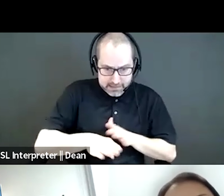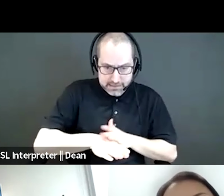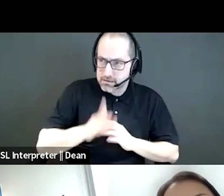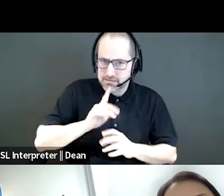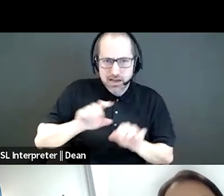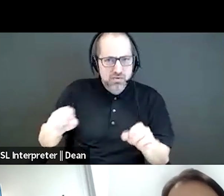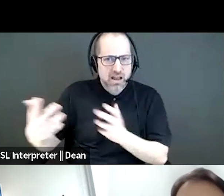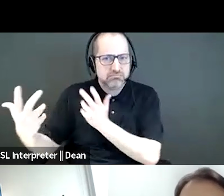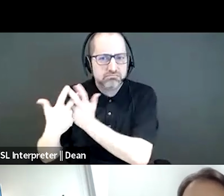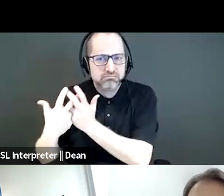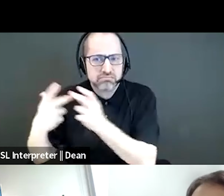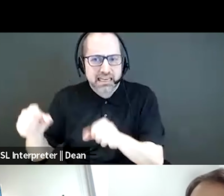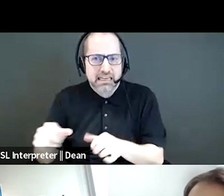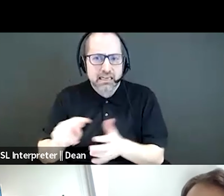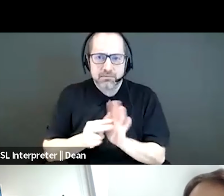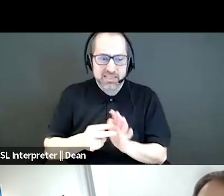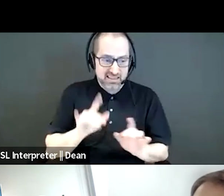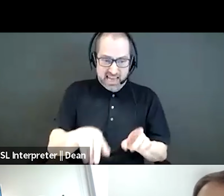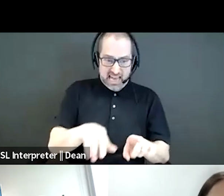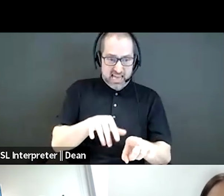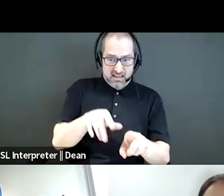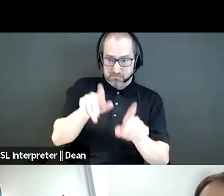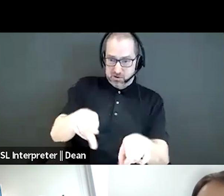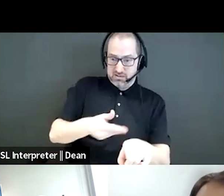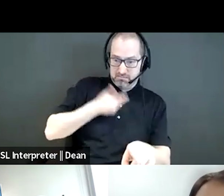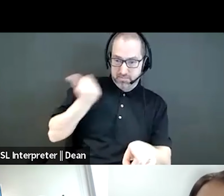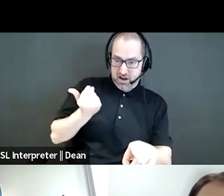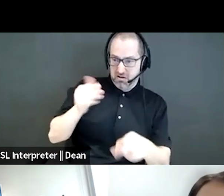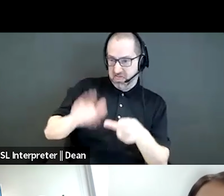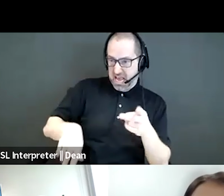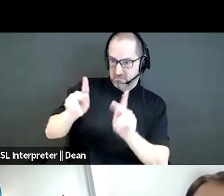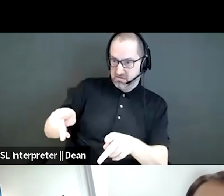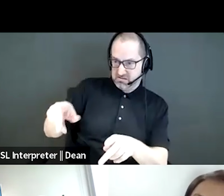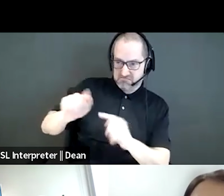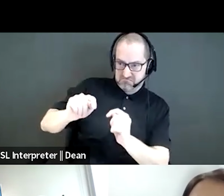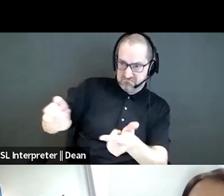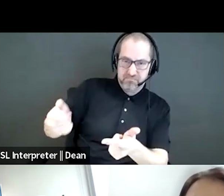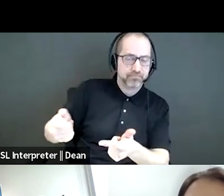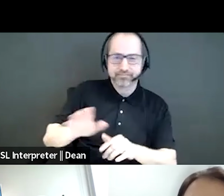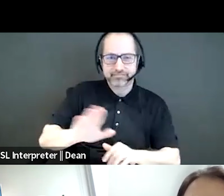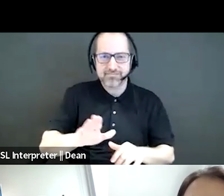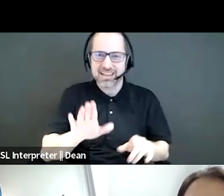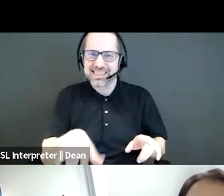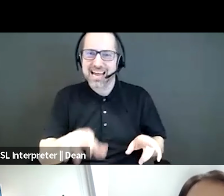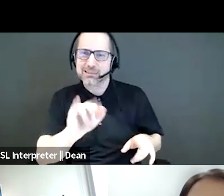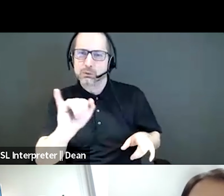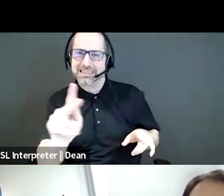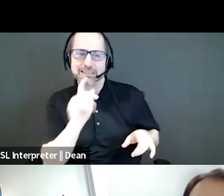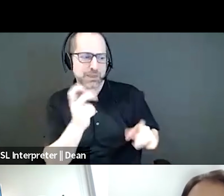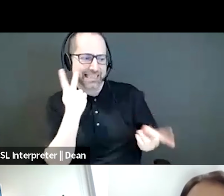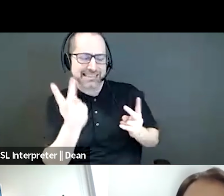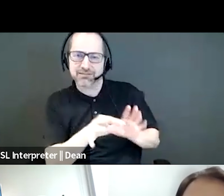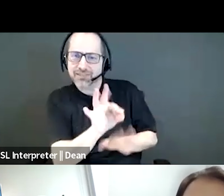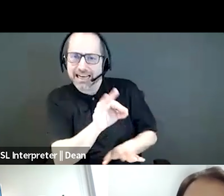well, this person is better than any other one. So I think these are risks that you can find. Also,